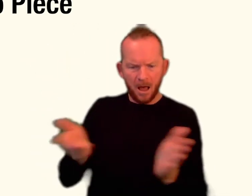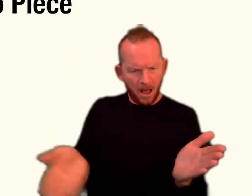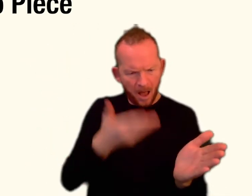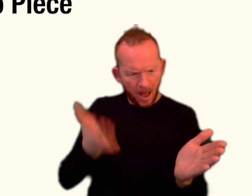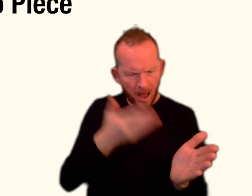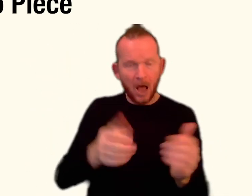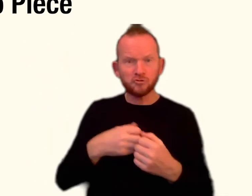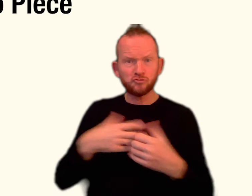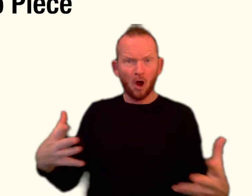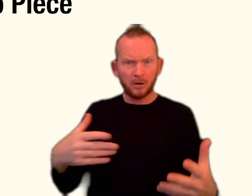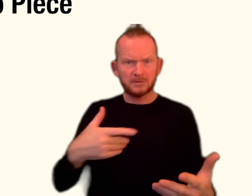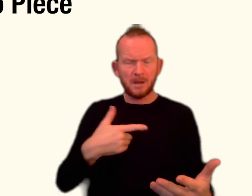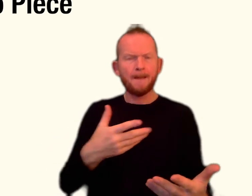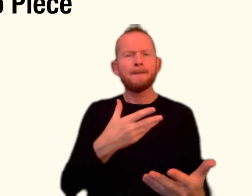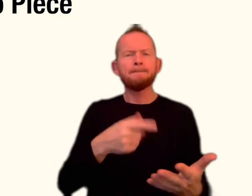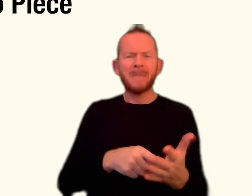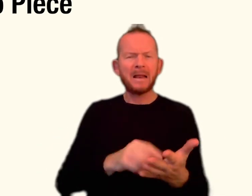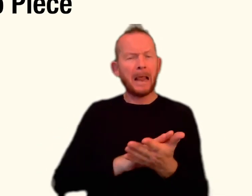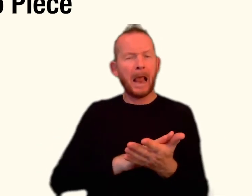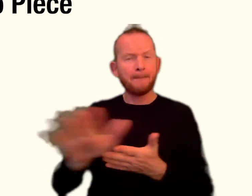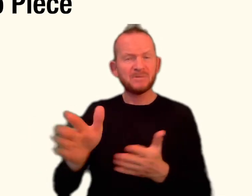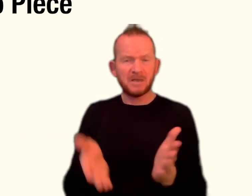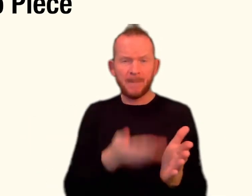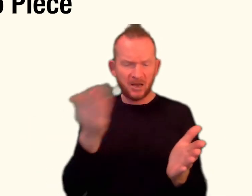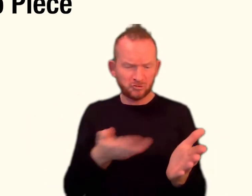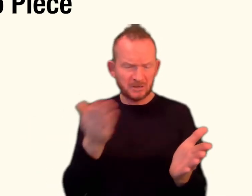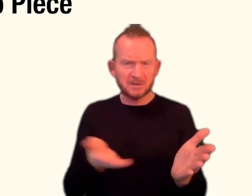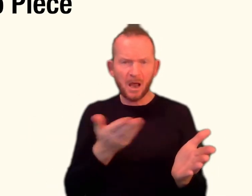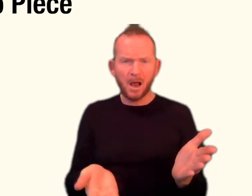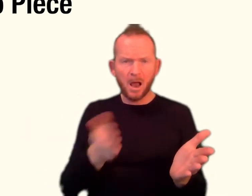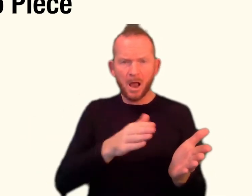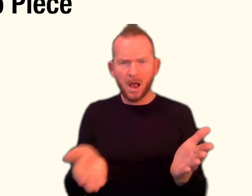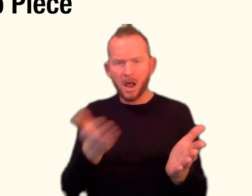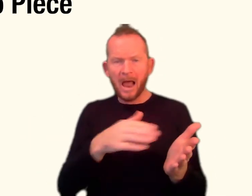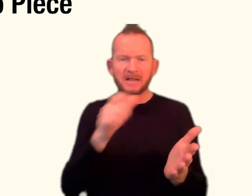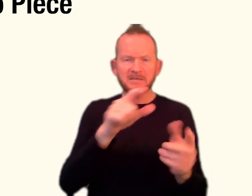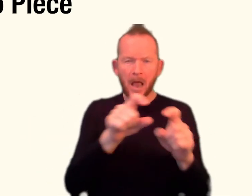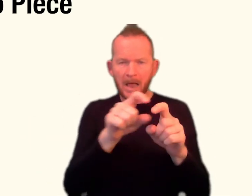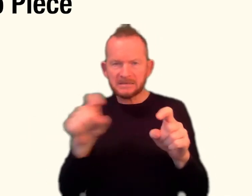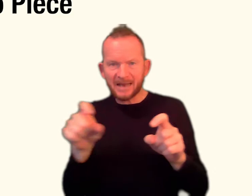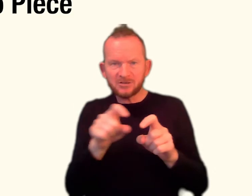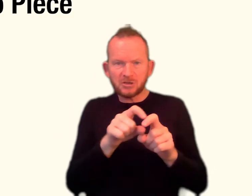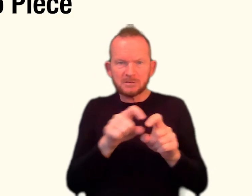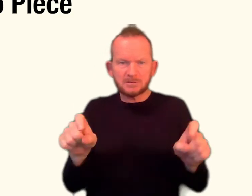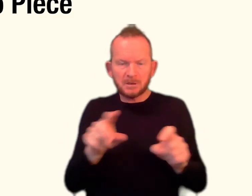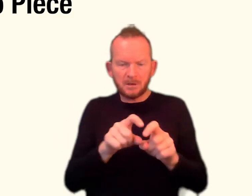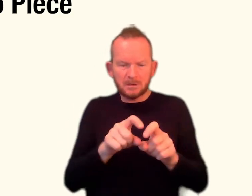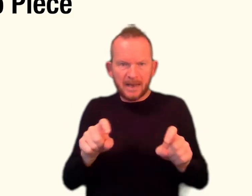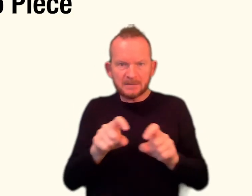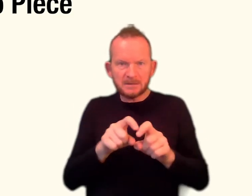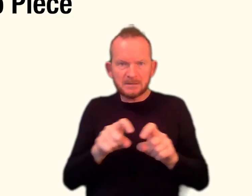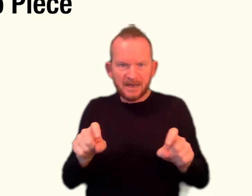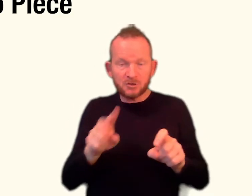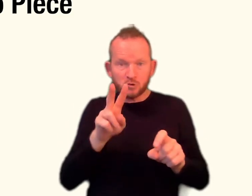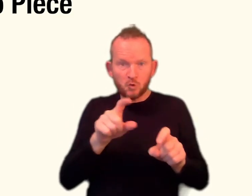I found, mainly empty pages. I would start a sentence, I'd get a couple of sentences into whatever it was